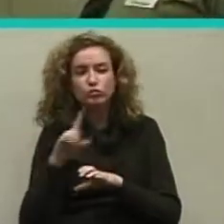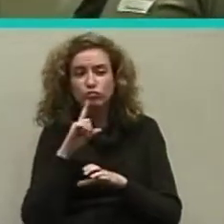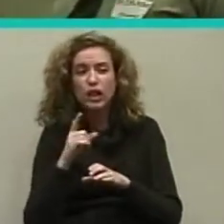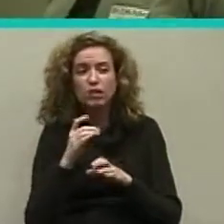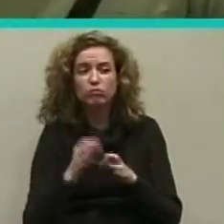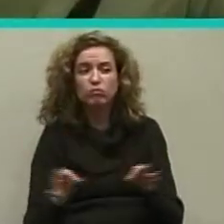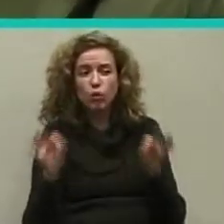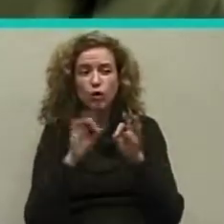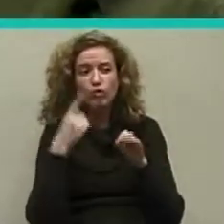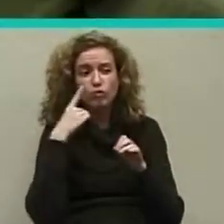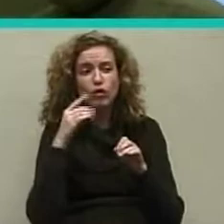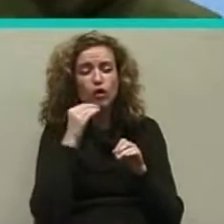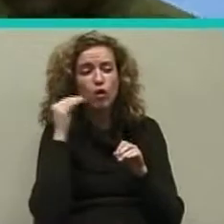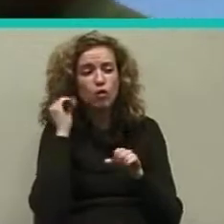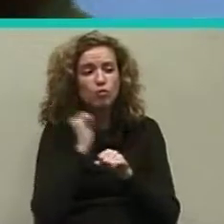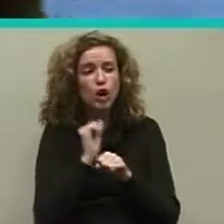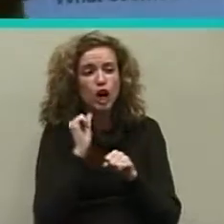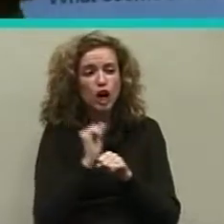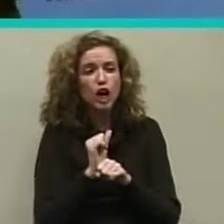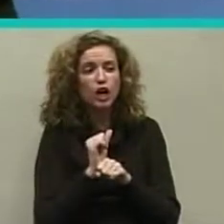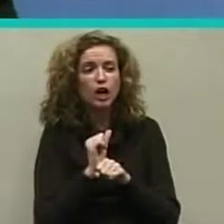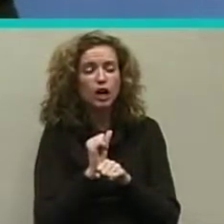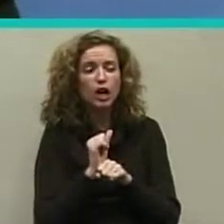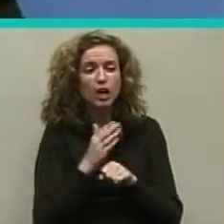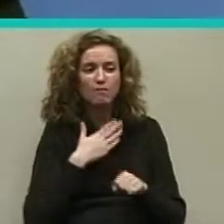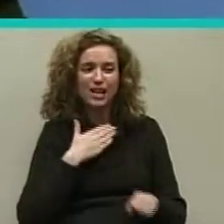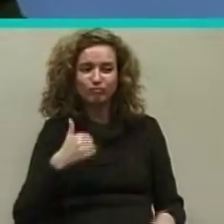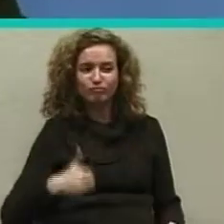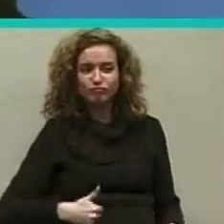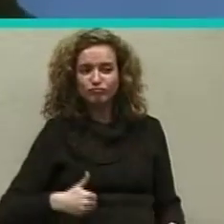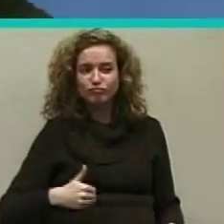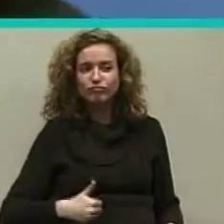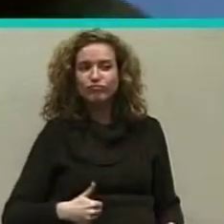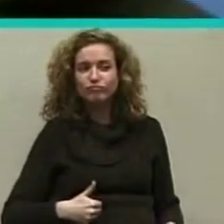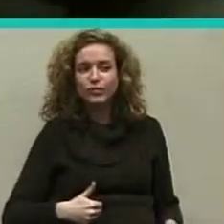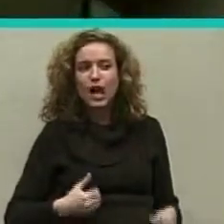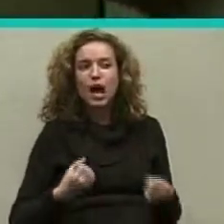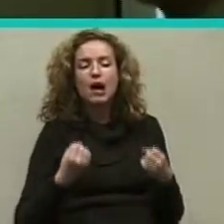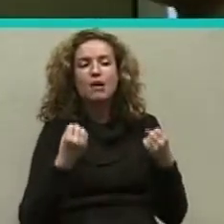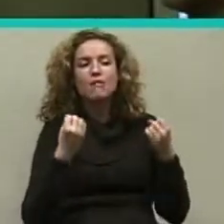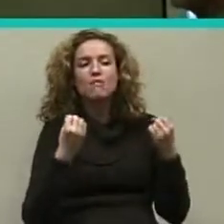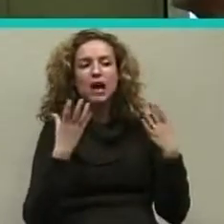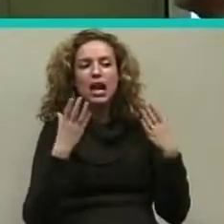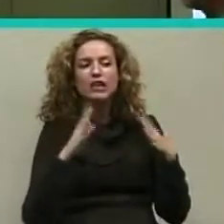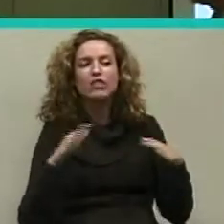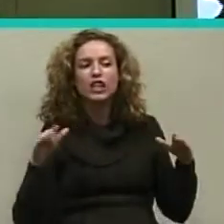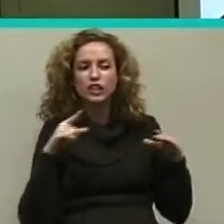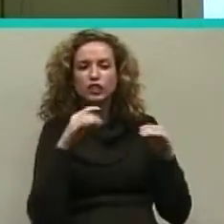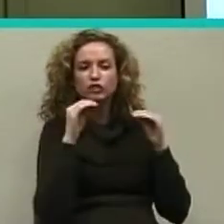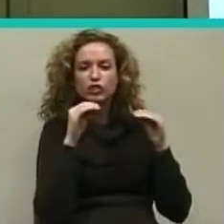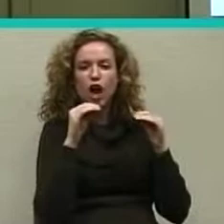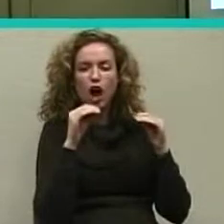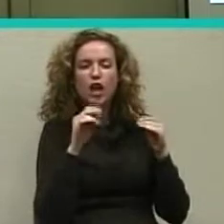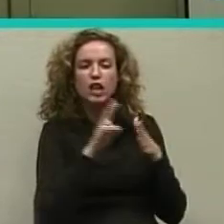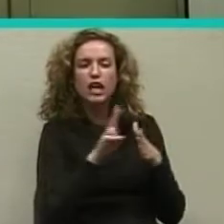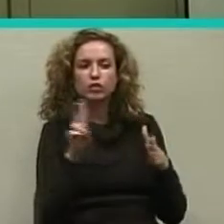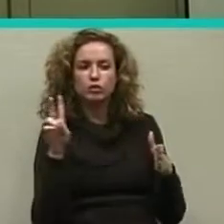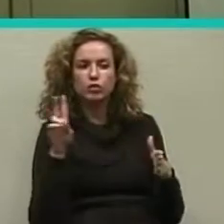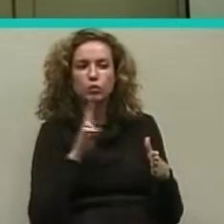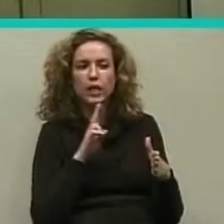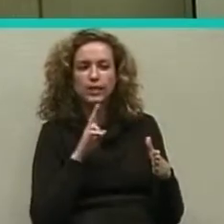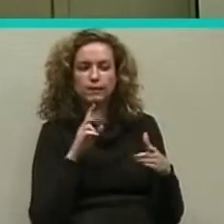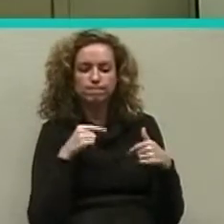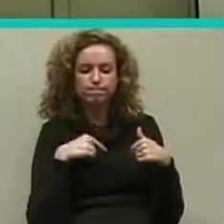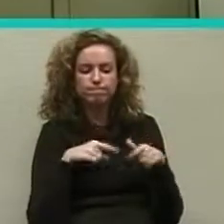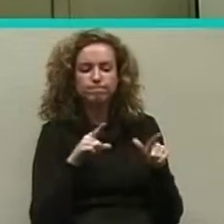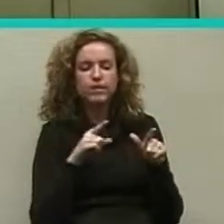You've got the one kid here with the homework. My gut level is that for many of the kids that you guys have taught in the last 2 weeks, if you'd